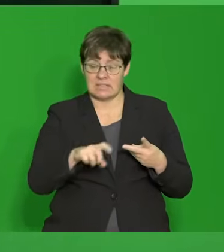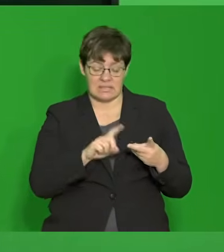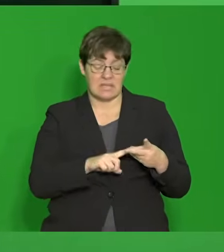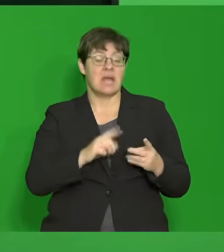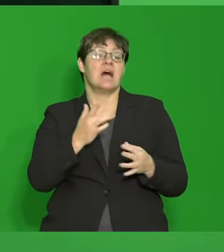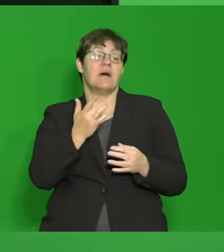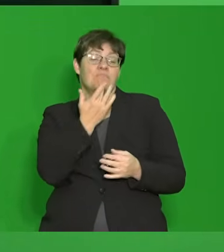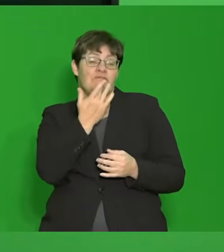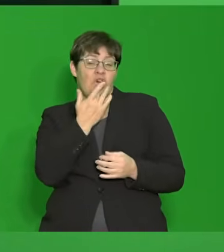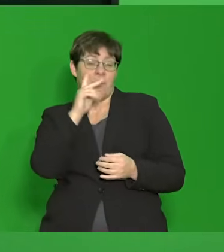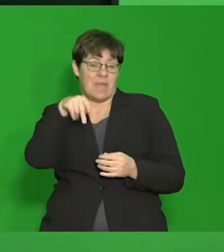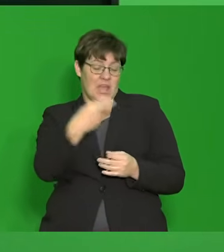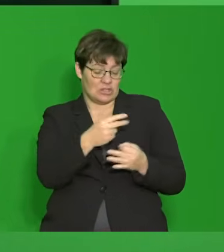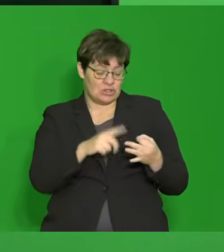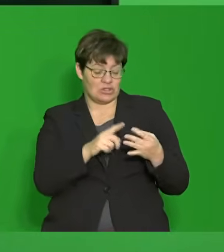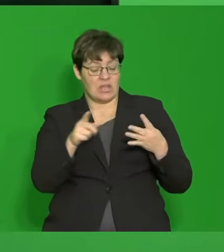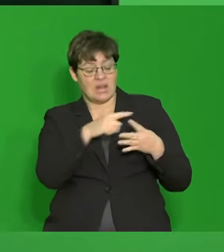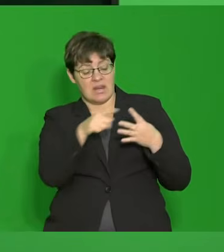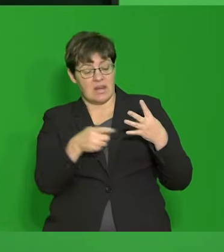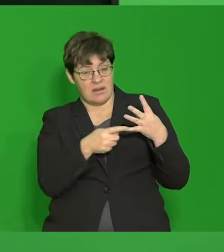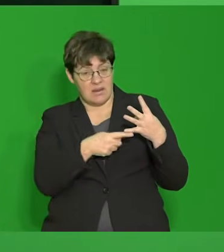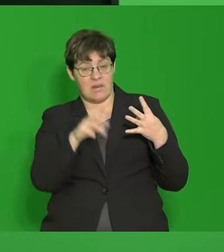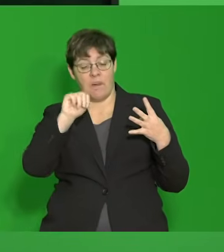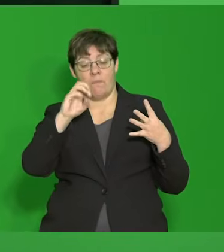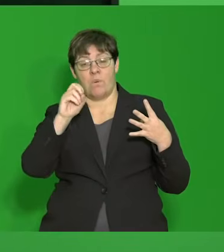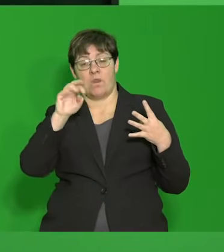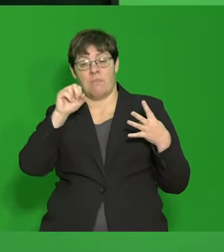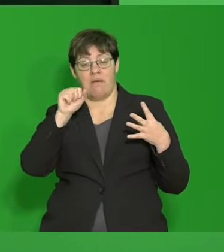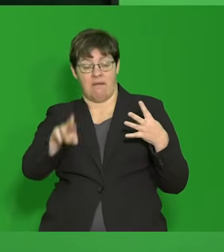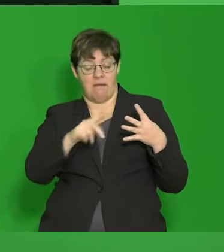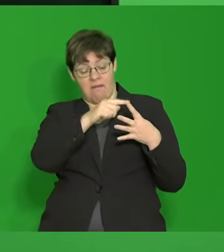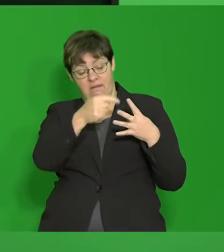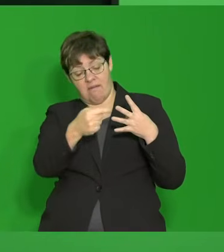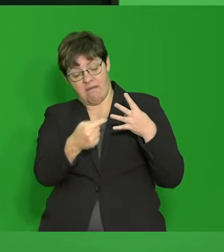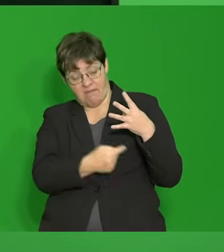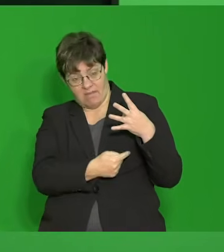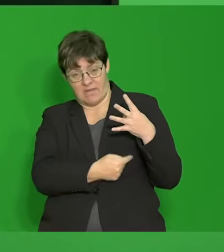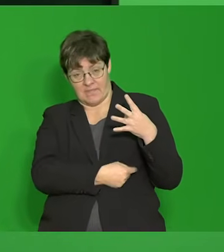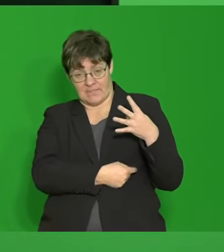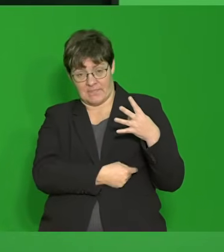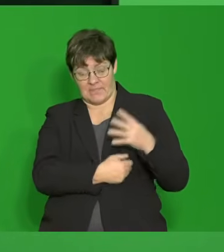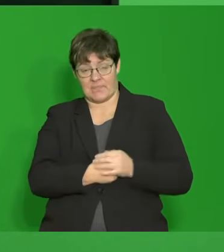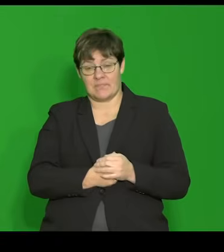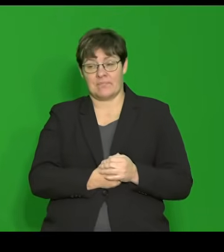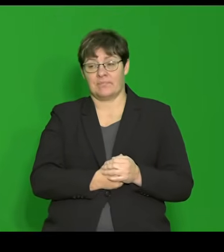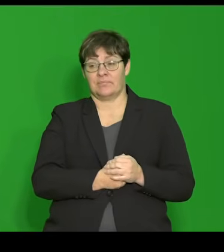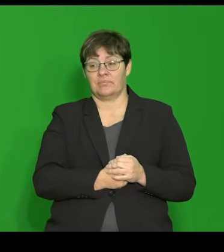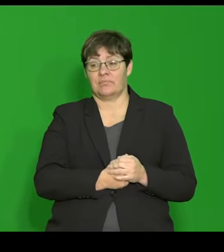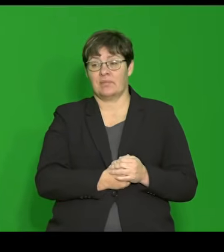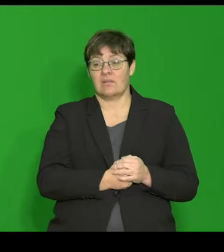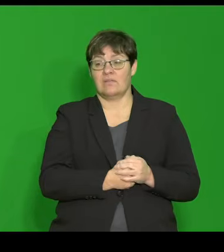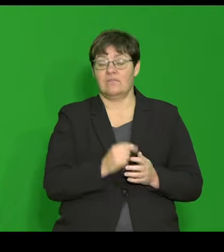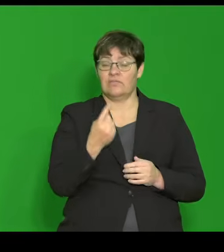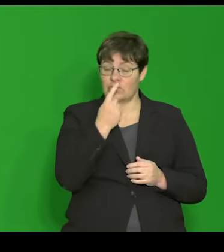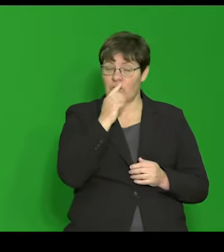of pH, and then finally the monomers that these complex molecules are broken down into. So as I